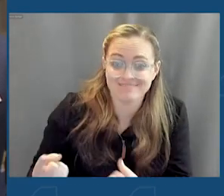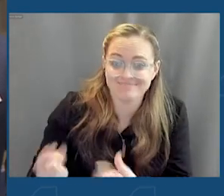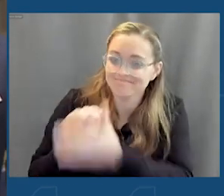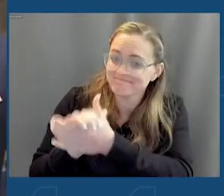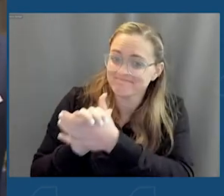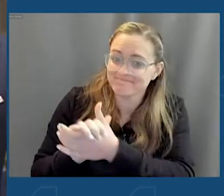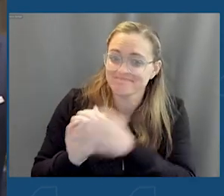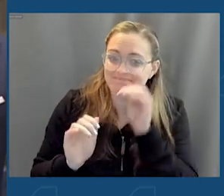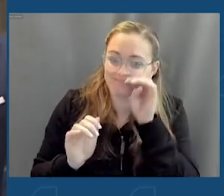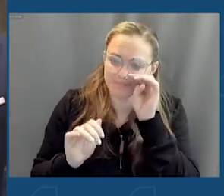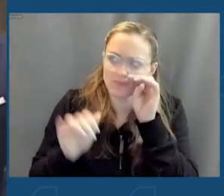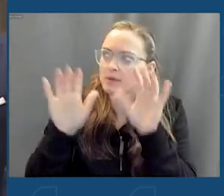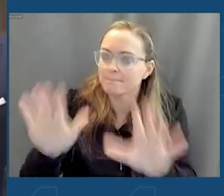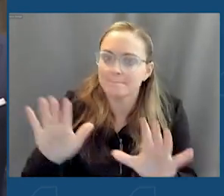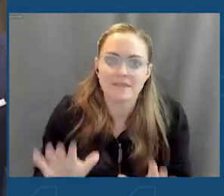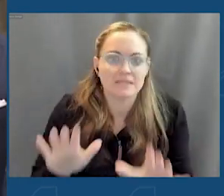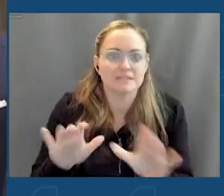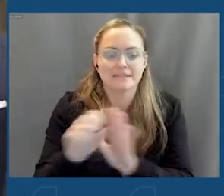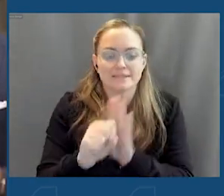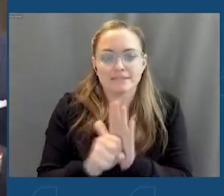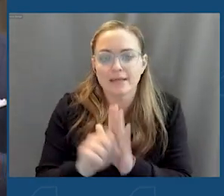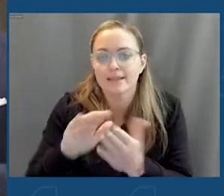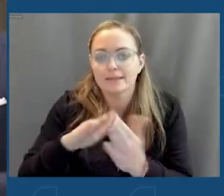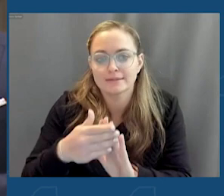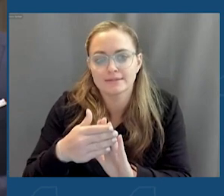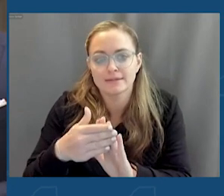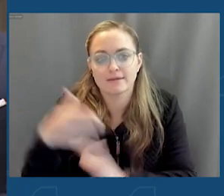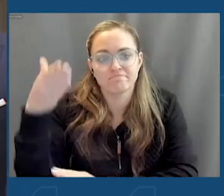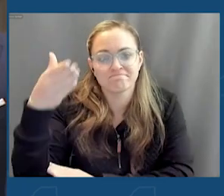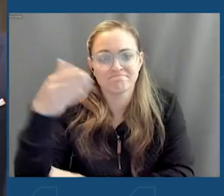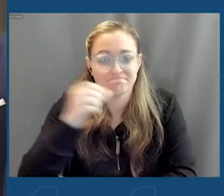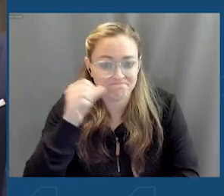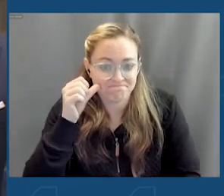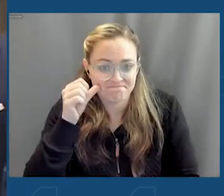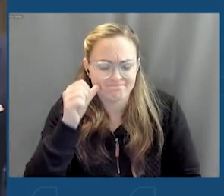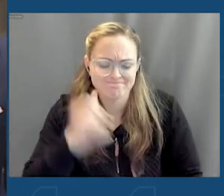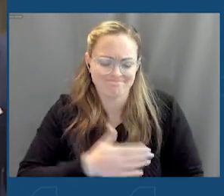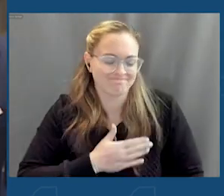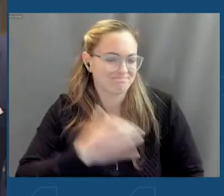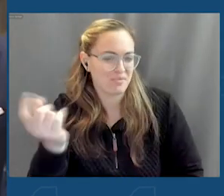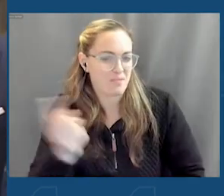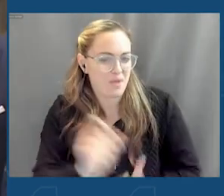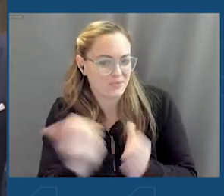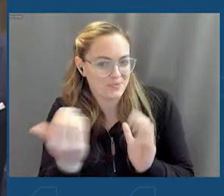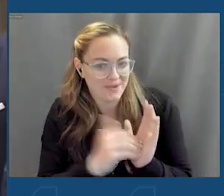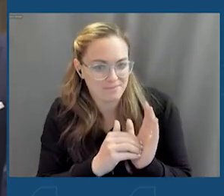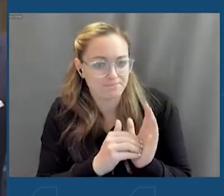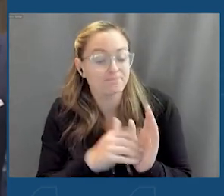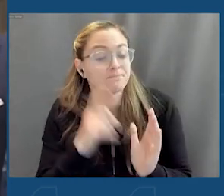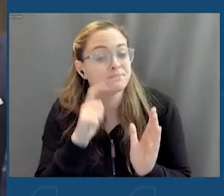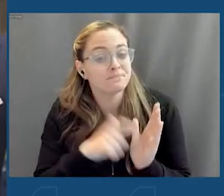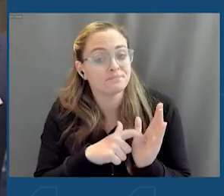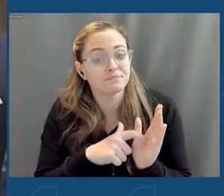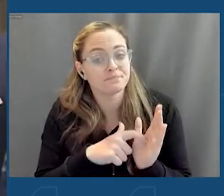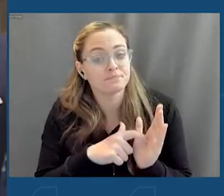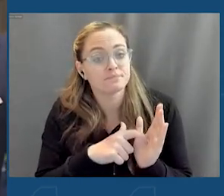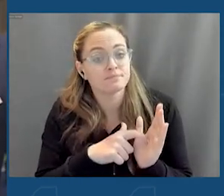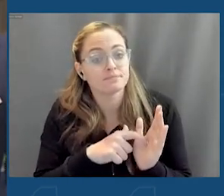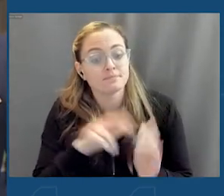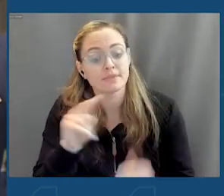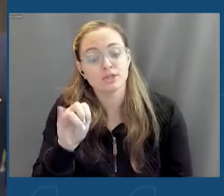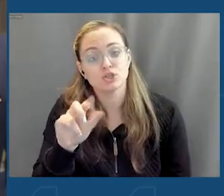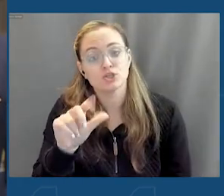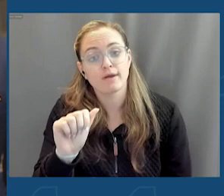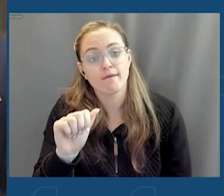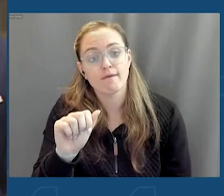an outstanding State of the City address yesterday. So it's great to be back with you again. I'd like to acknowledge Jana Lieber, the Chair and